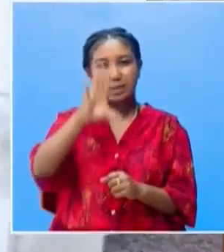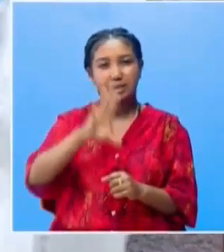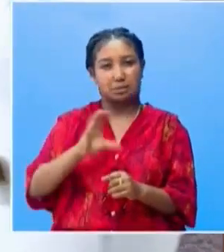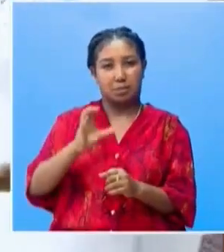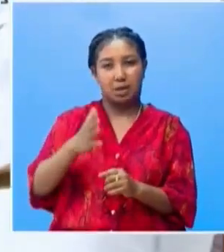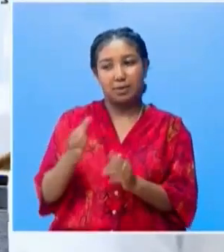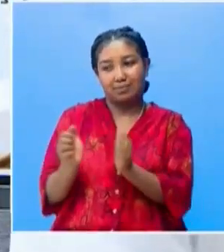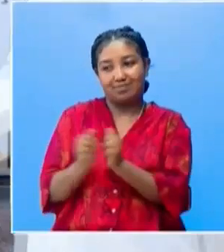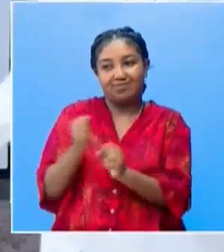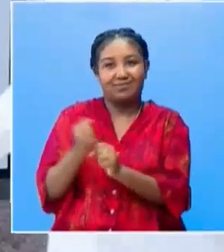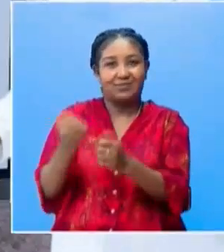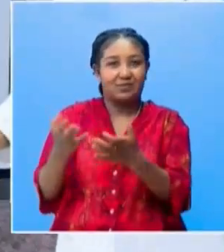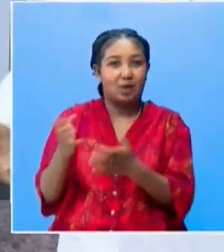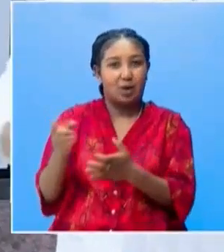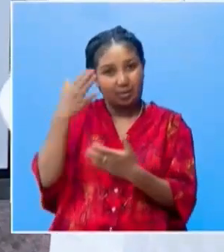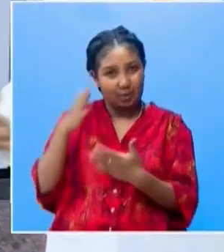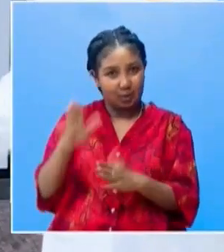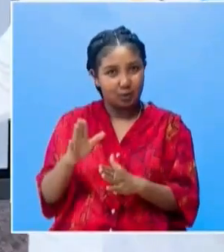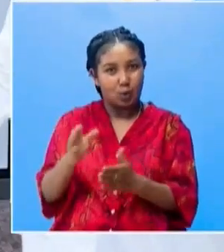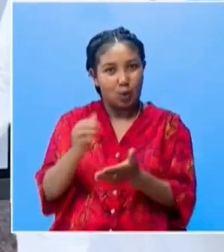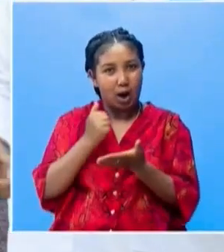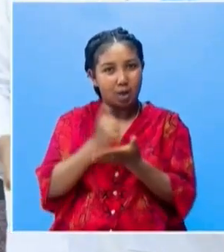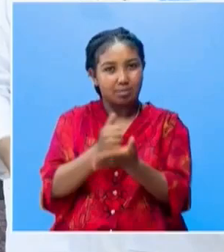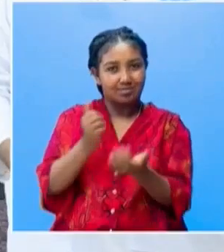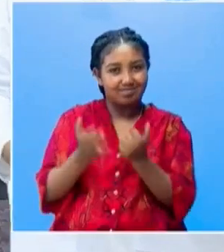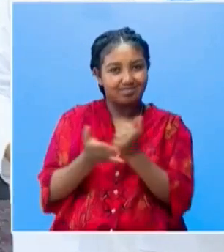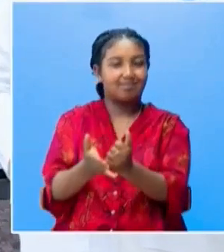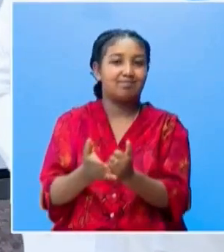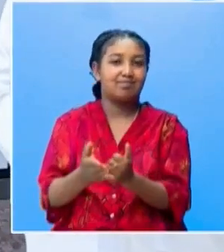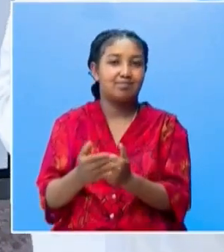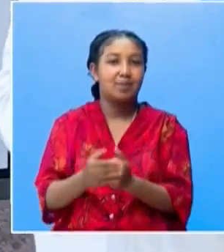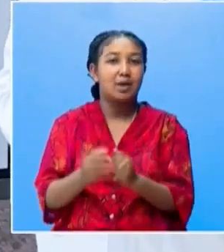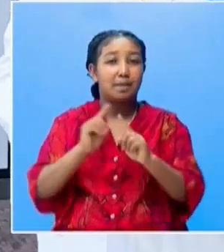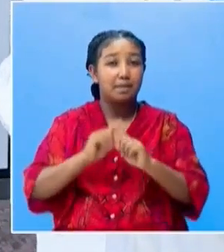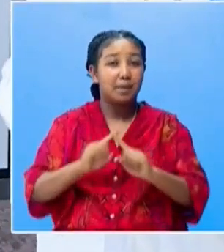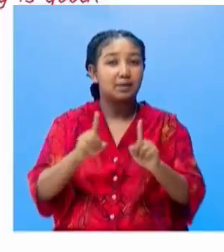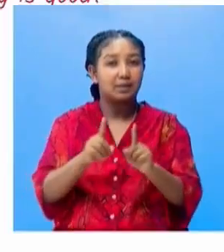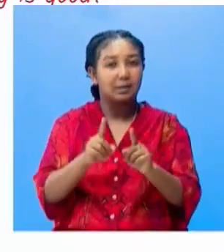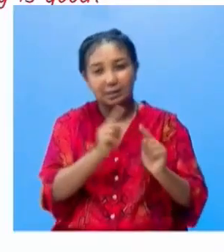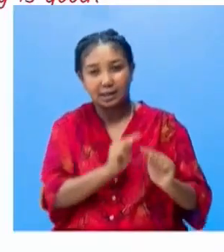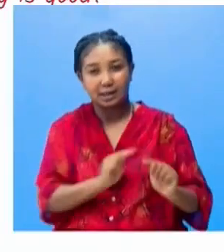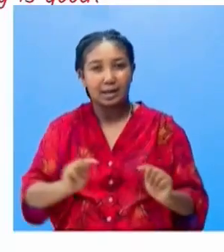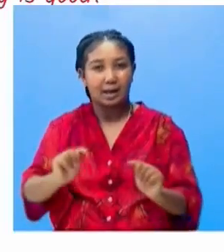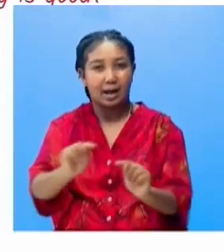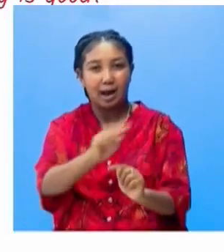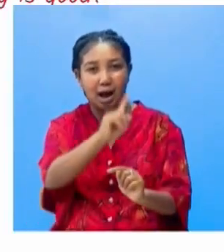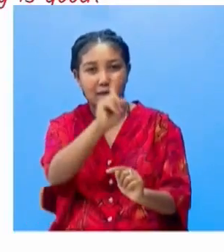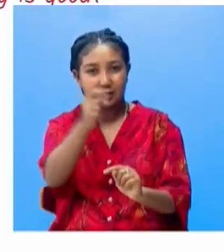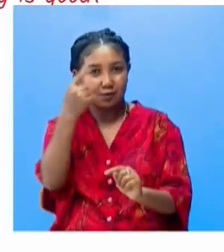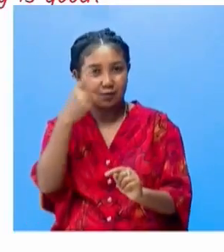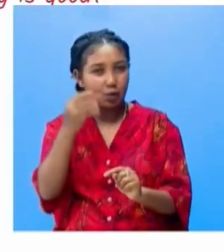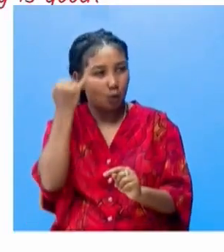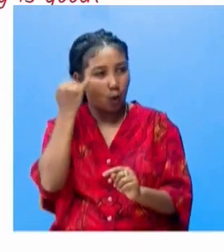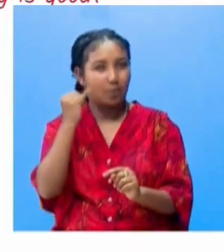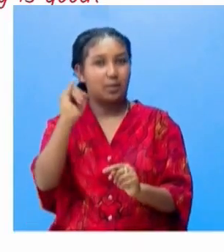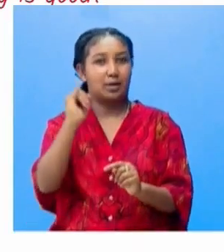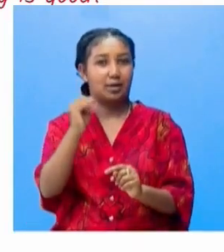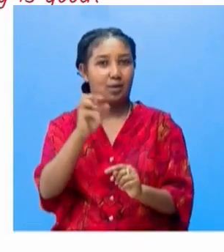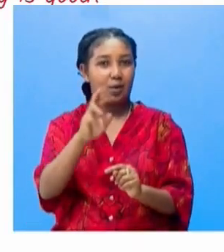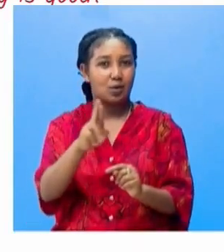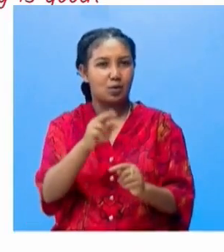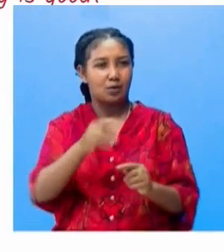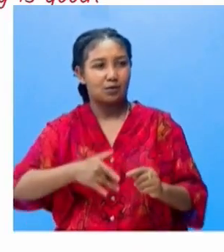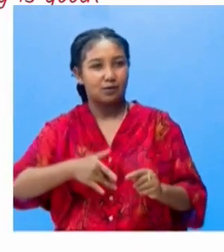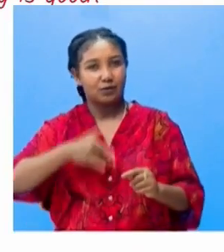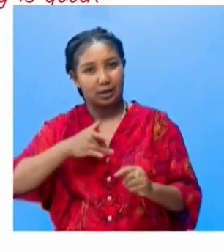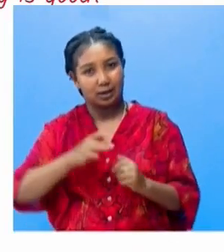to do together, yeah? To help each other. But technically, he is asking for your opinion or your